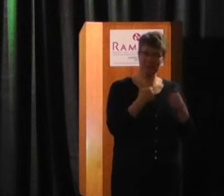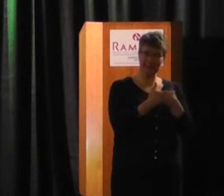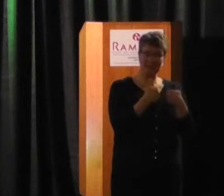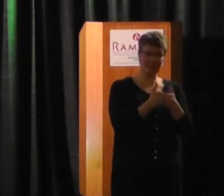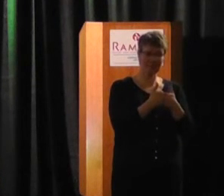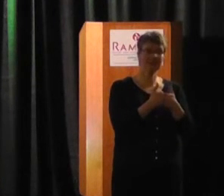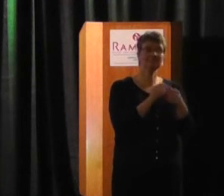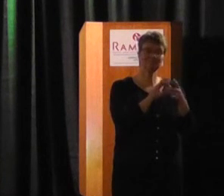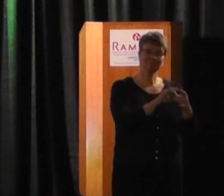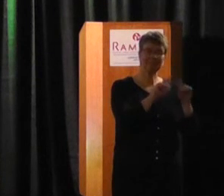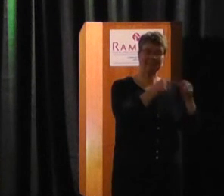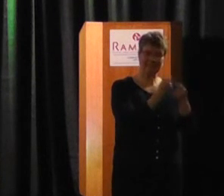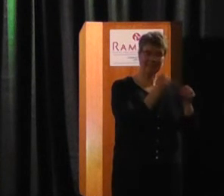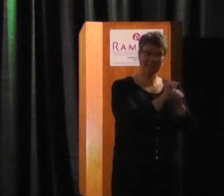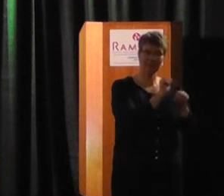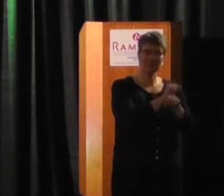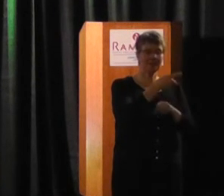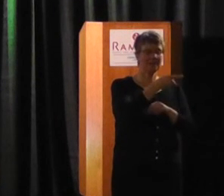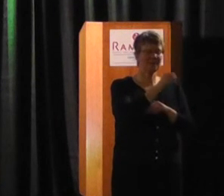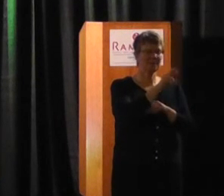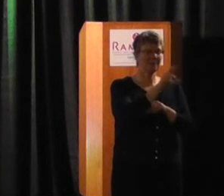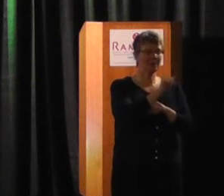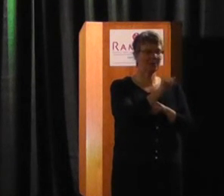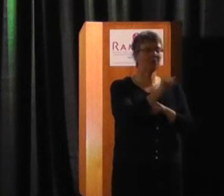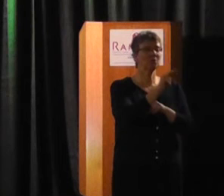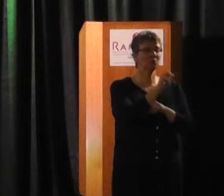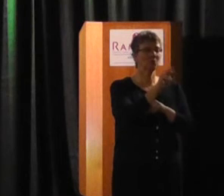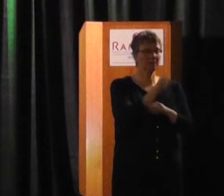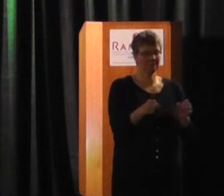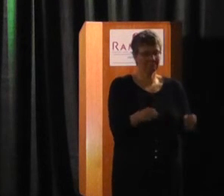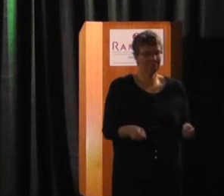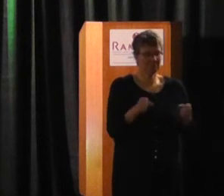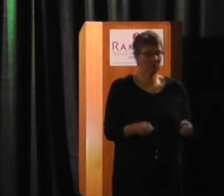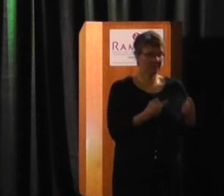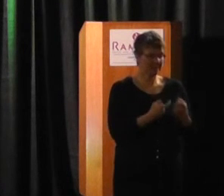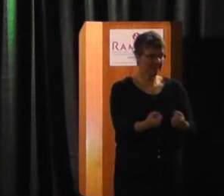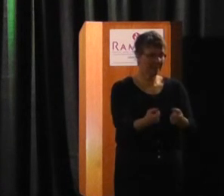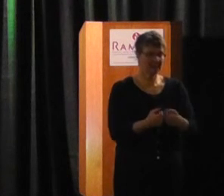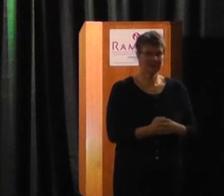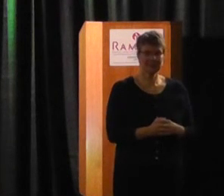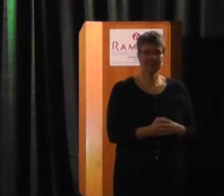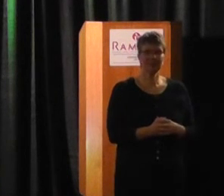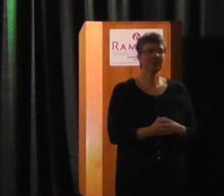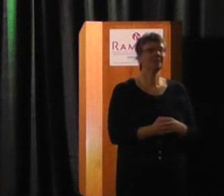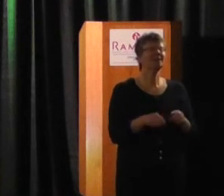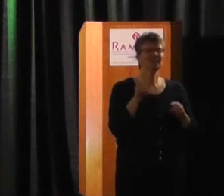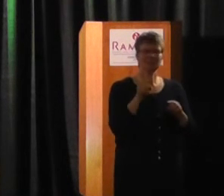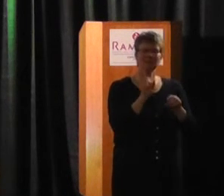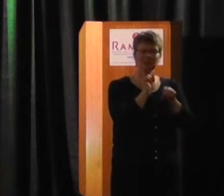cross-country skiing. And she traveled to Canada from Spain to follow her dream of working in spinal cord research while overcoming